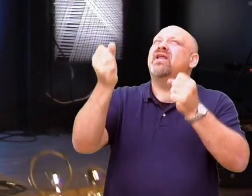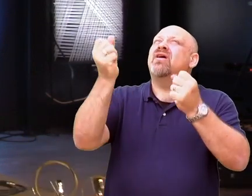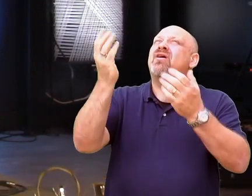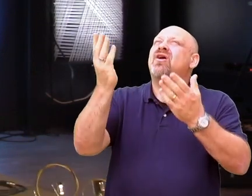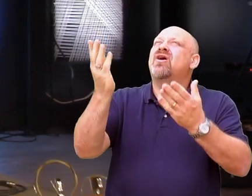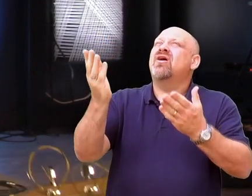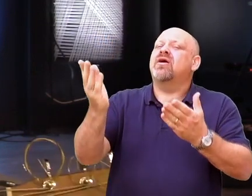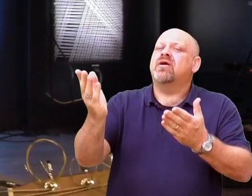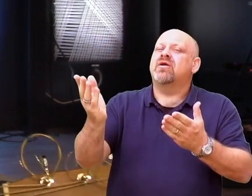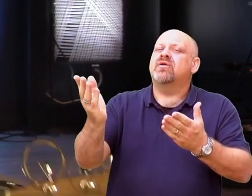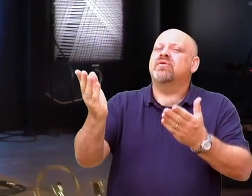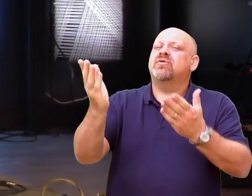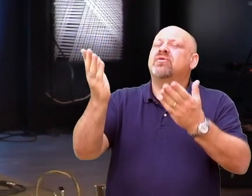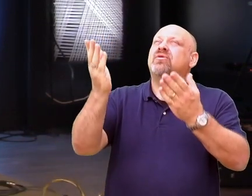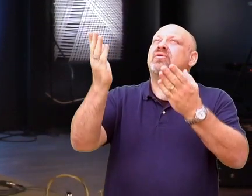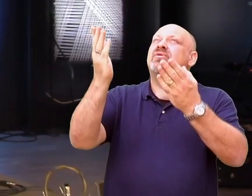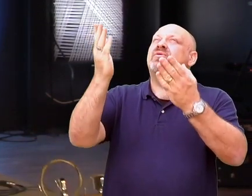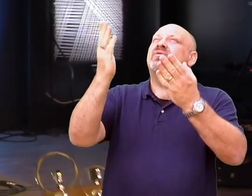Great